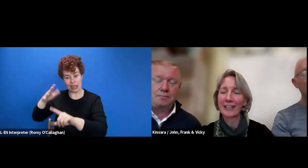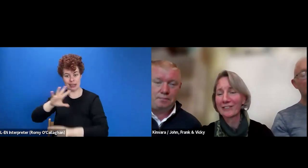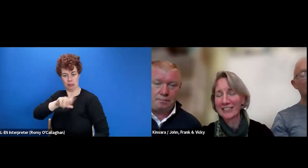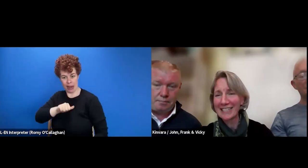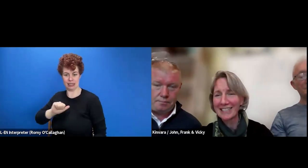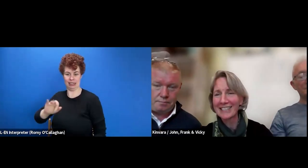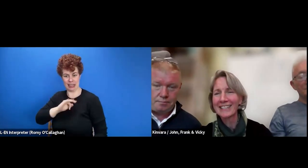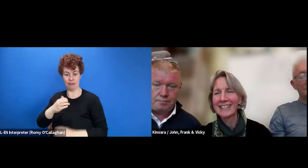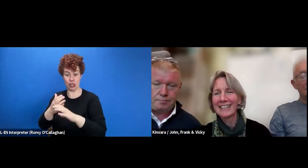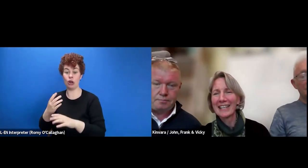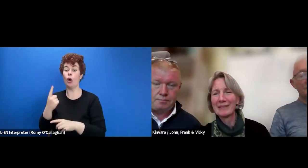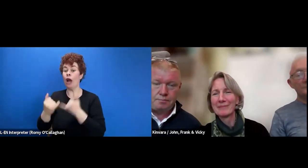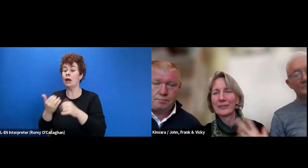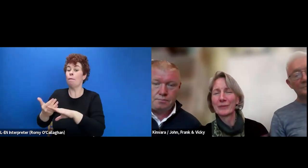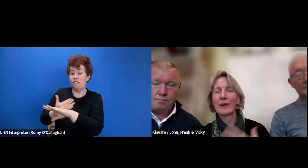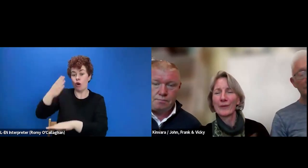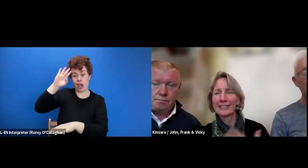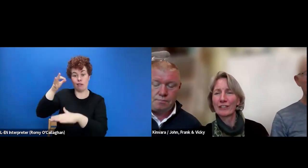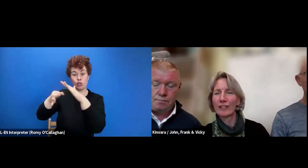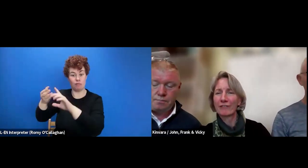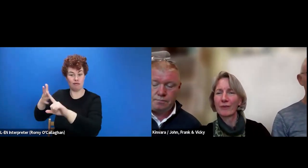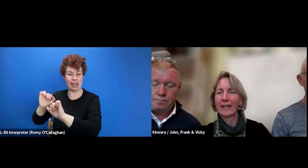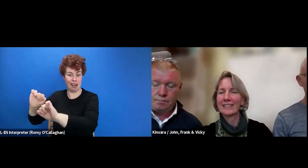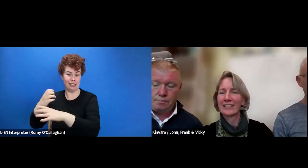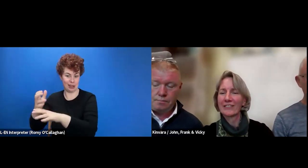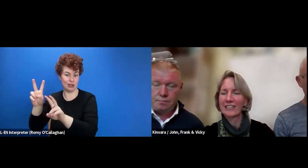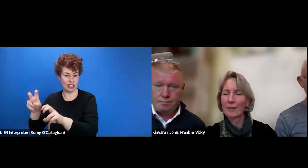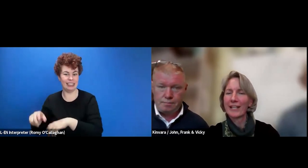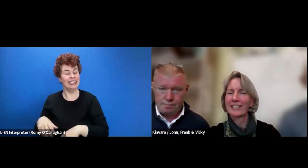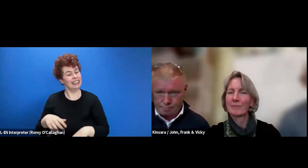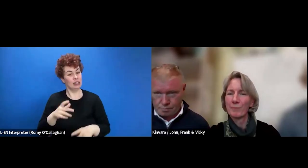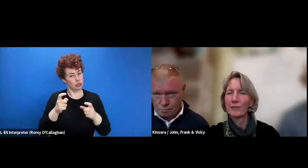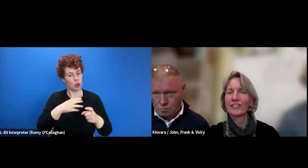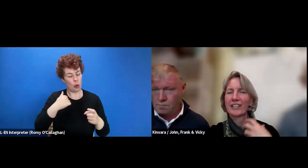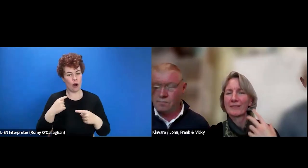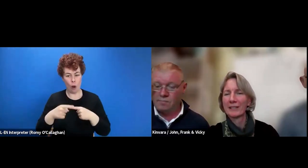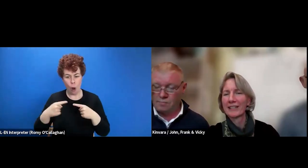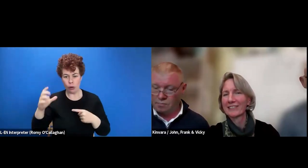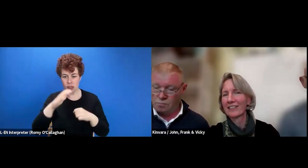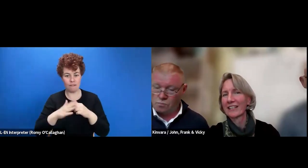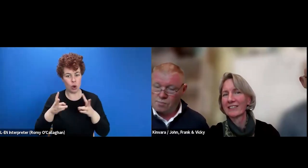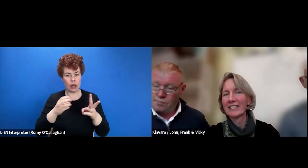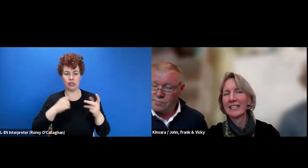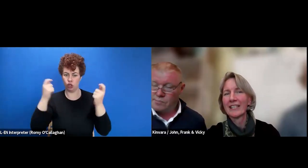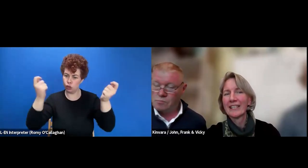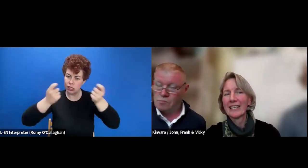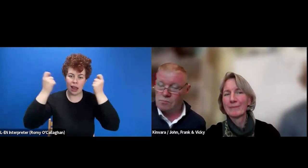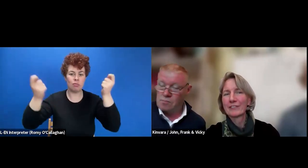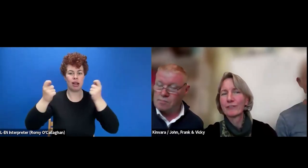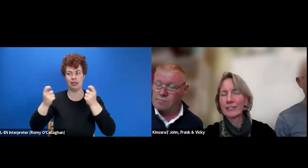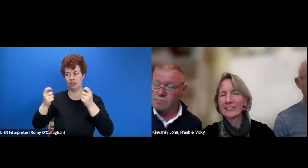a year before the Irish state did. So we're always just looking for ways to kind of celebrate and promote and build that